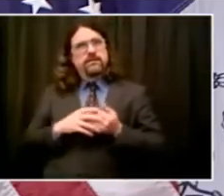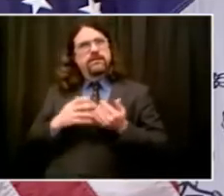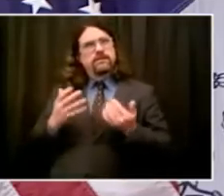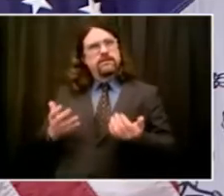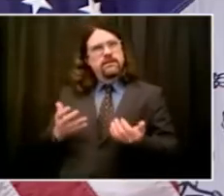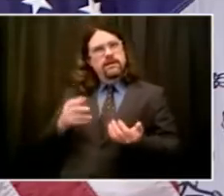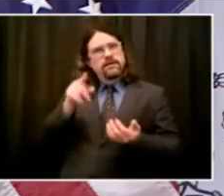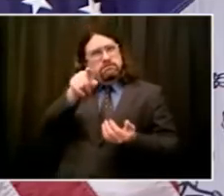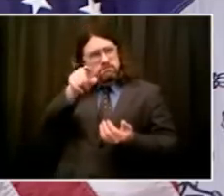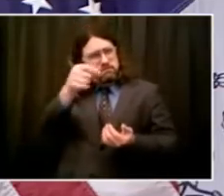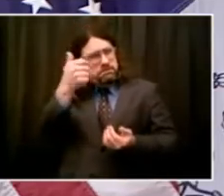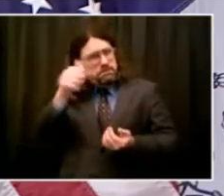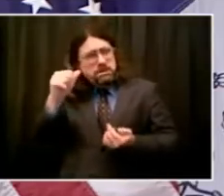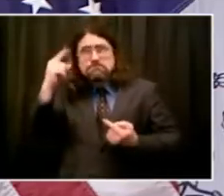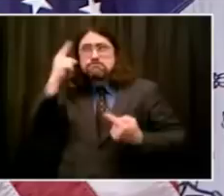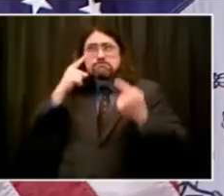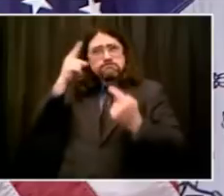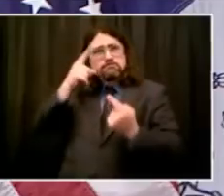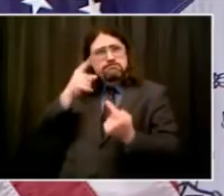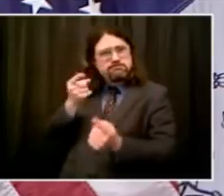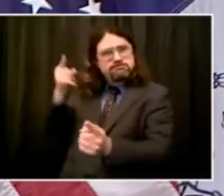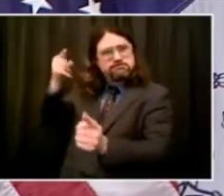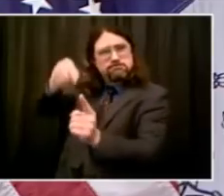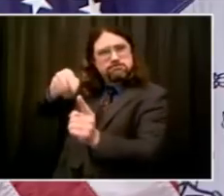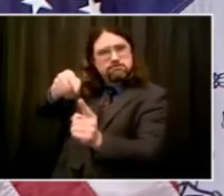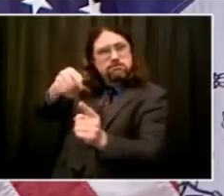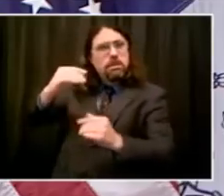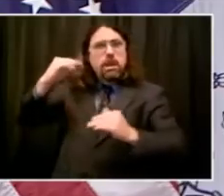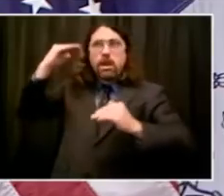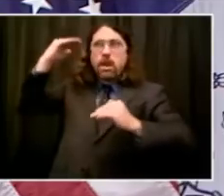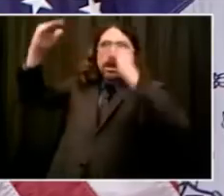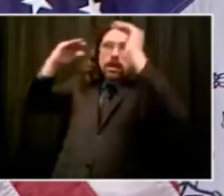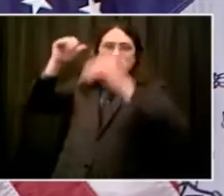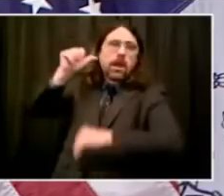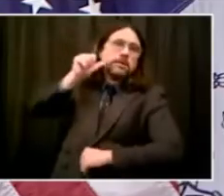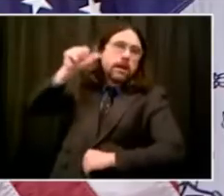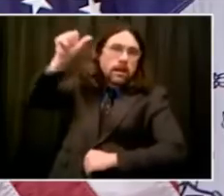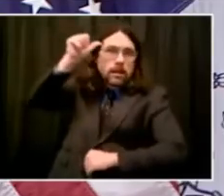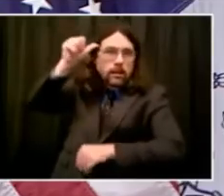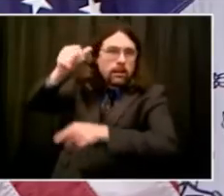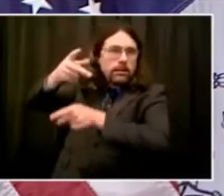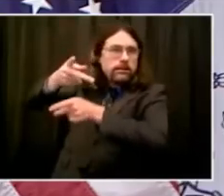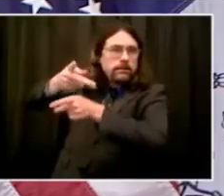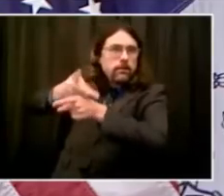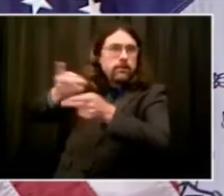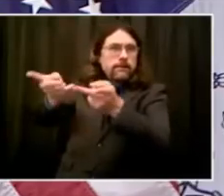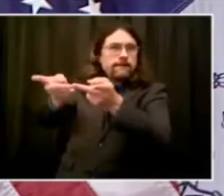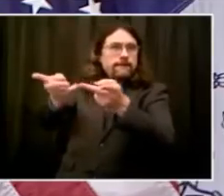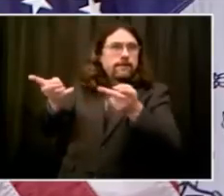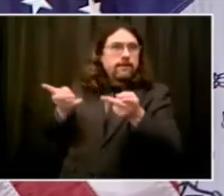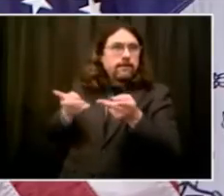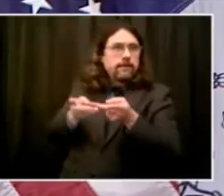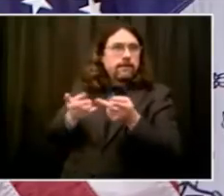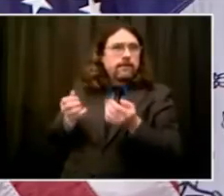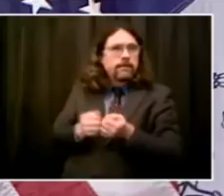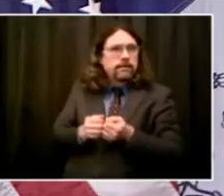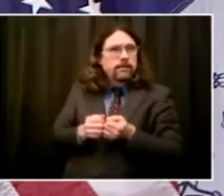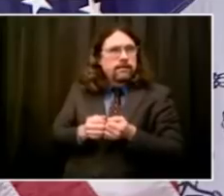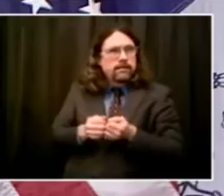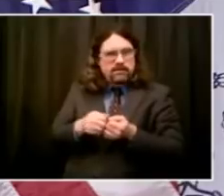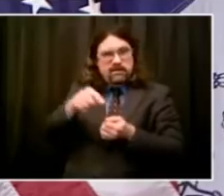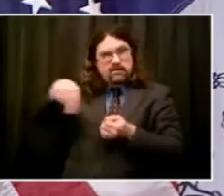away? Because they're actually, as you know, there have been a lot of deaths in those facilities as well. So just beyond the senior citizens in age, but those who